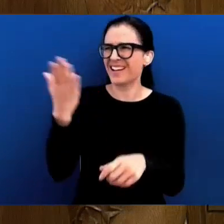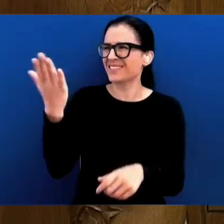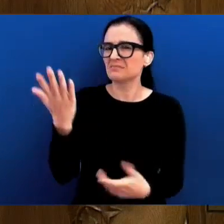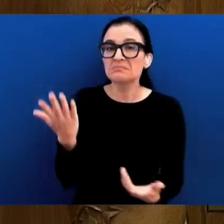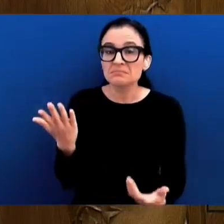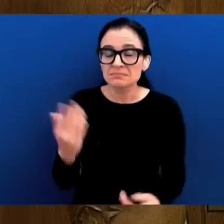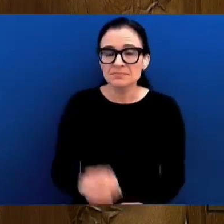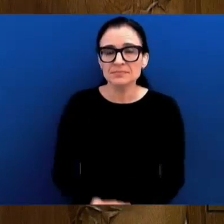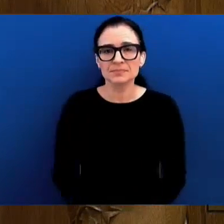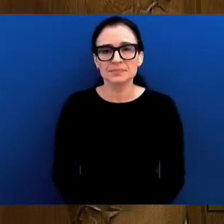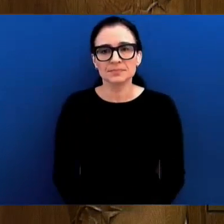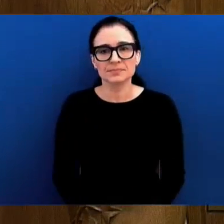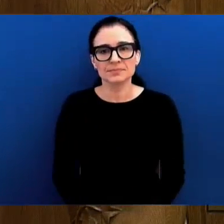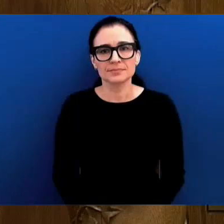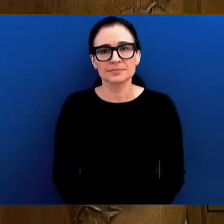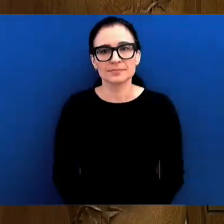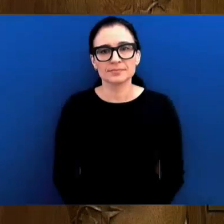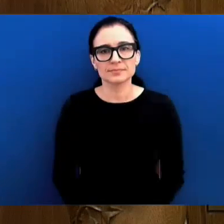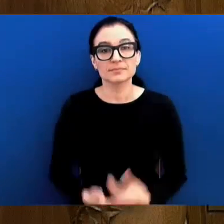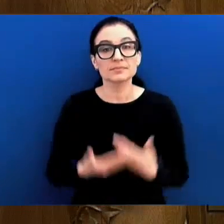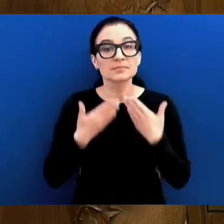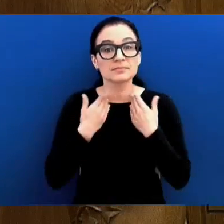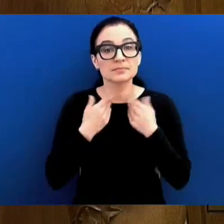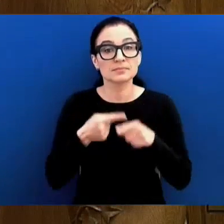Minister of Energy and Mines.